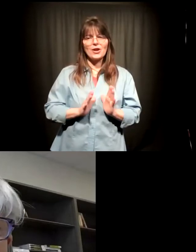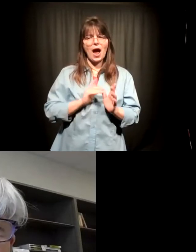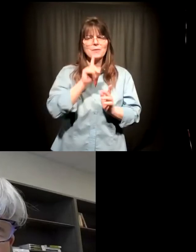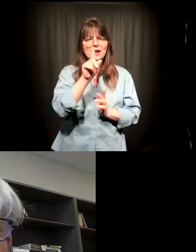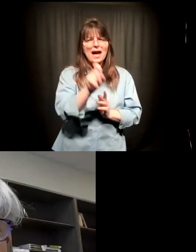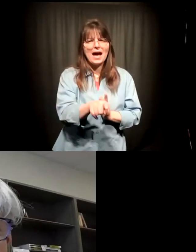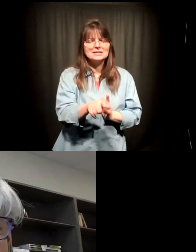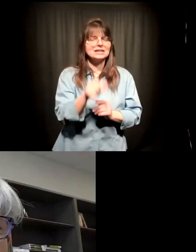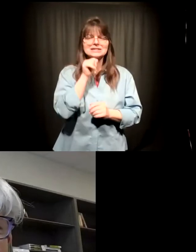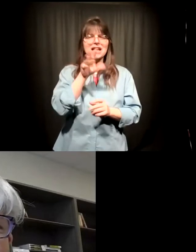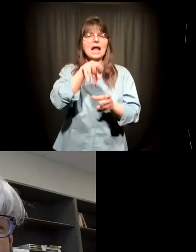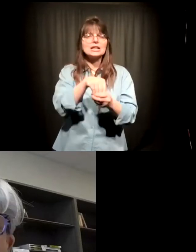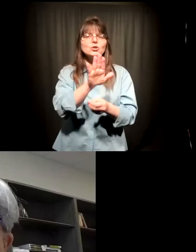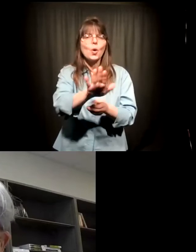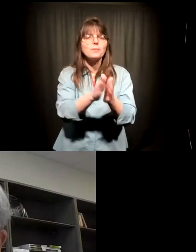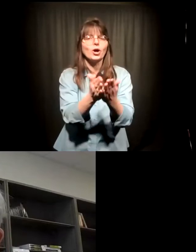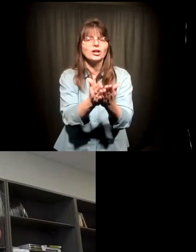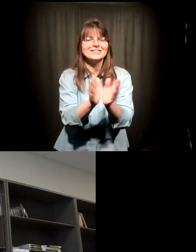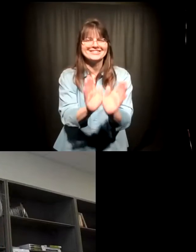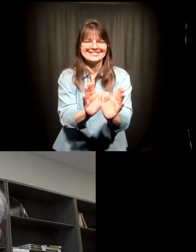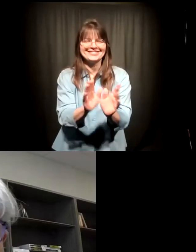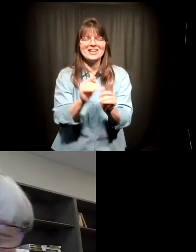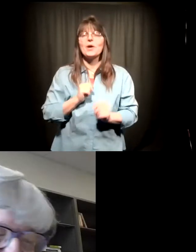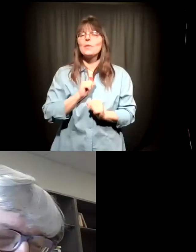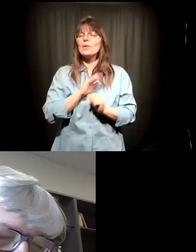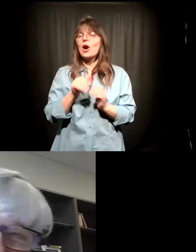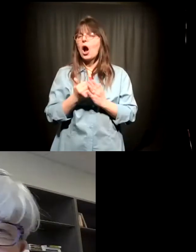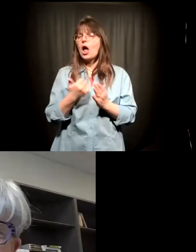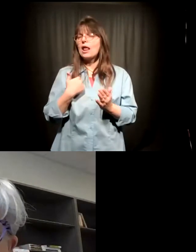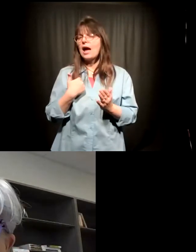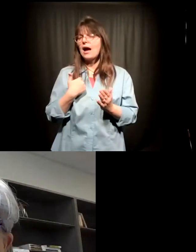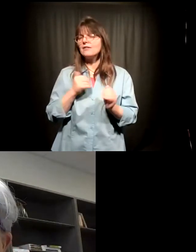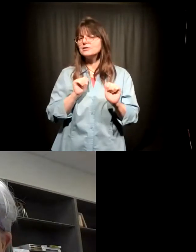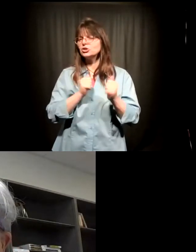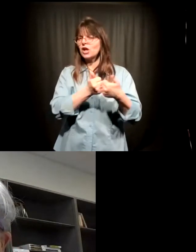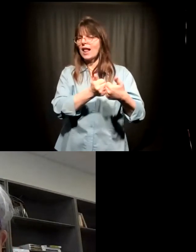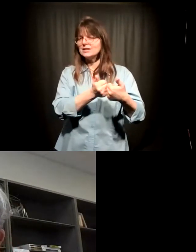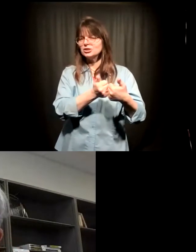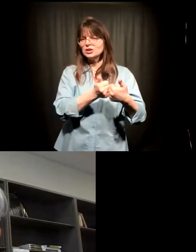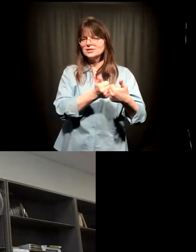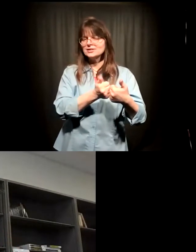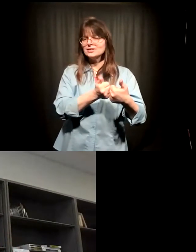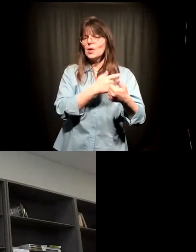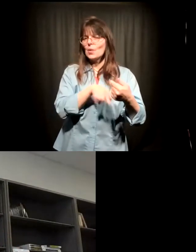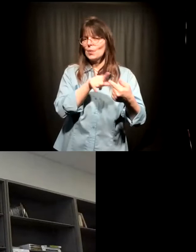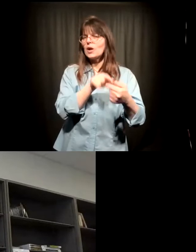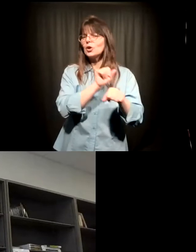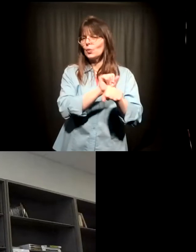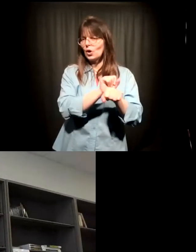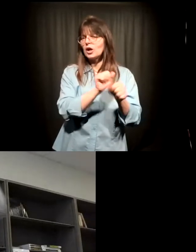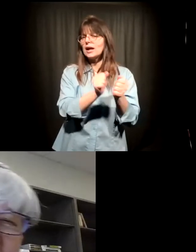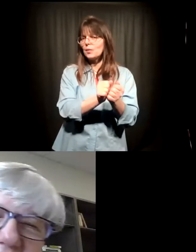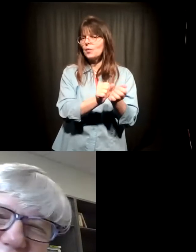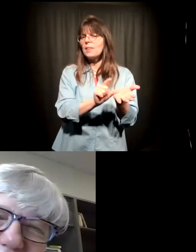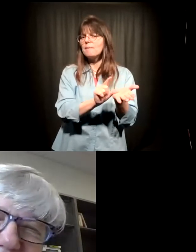the only person promoting those ideas. Yes, but I do want to say, because I feel like this gets lost a lot when we